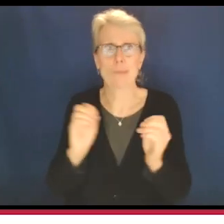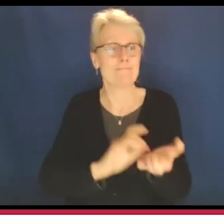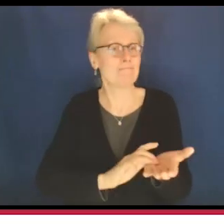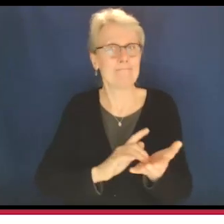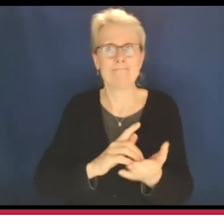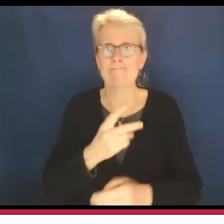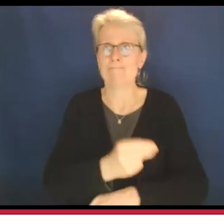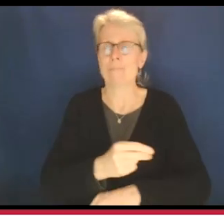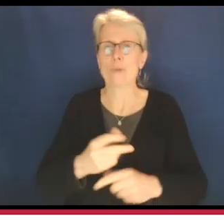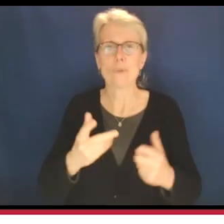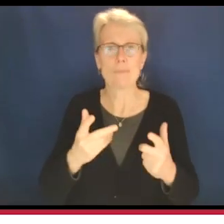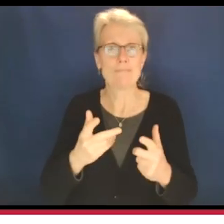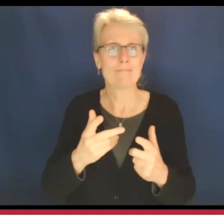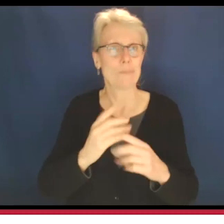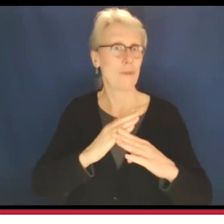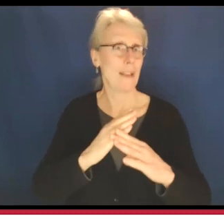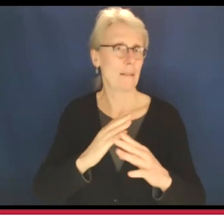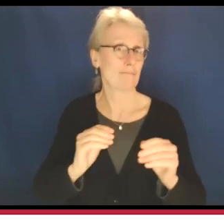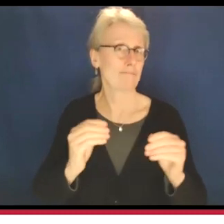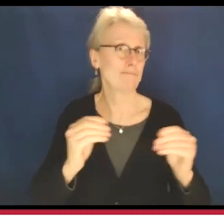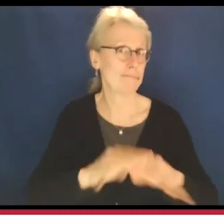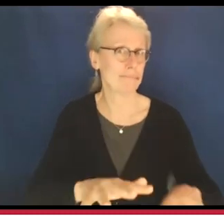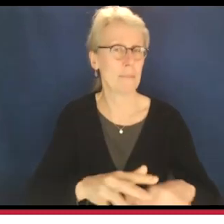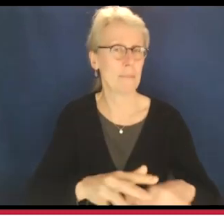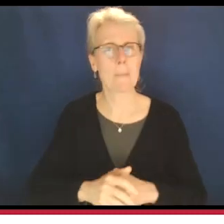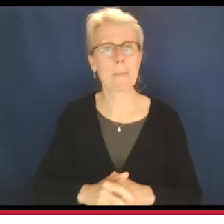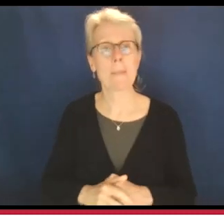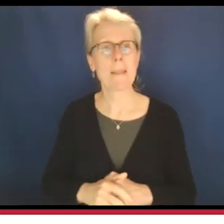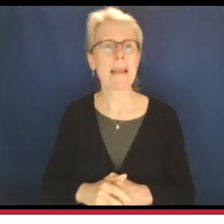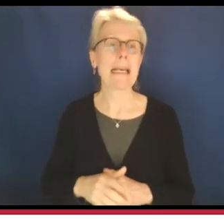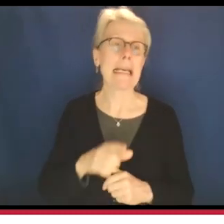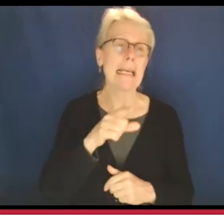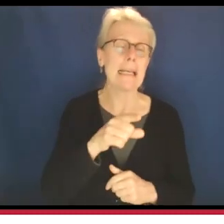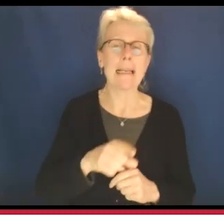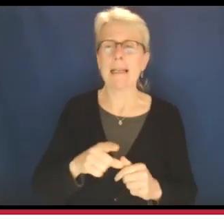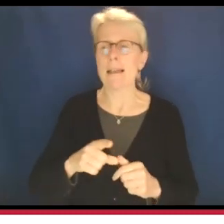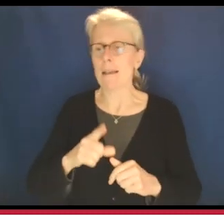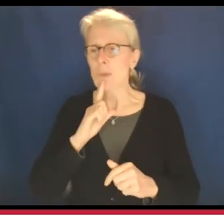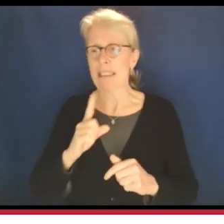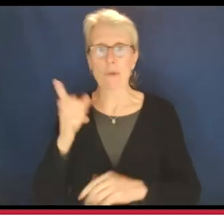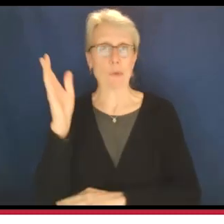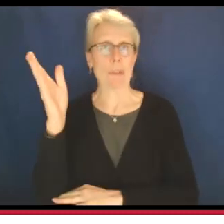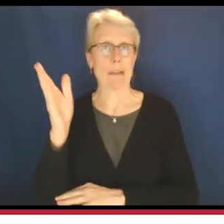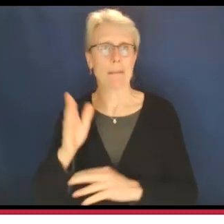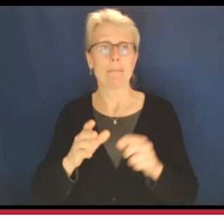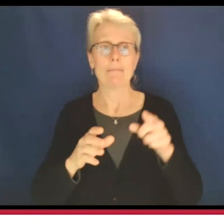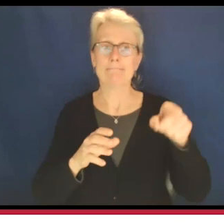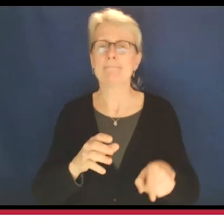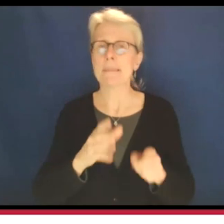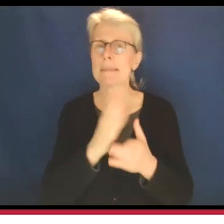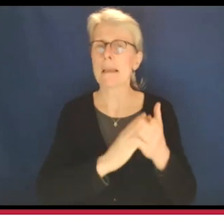I think there are lots of aspects of this that I didn't have time to talk about in detail,